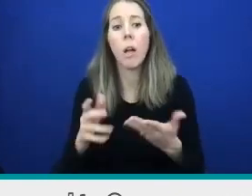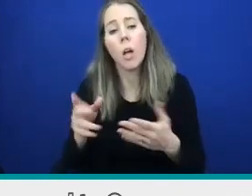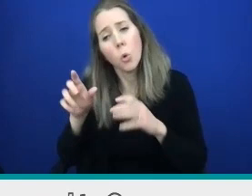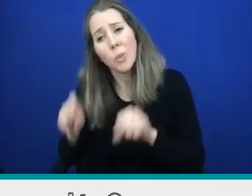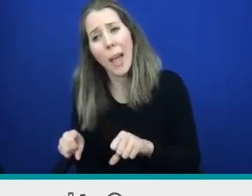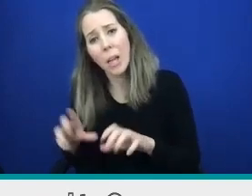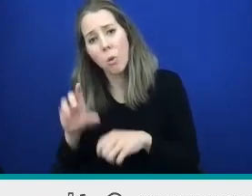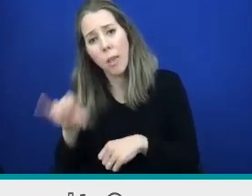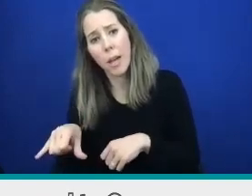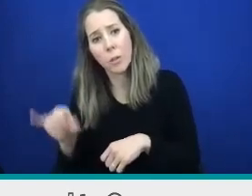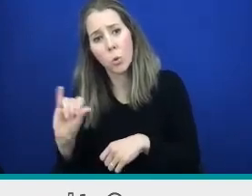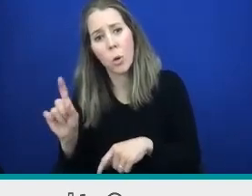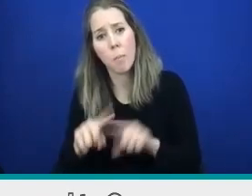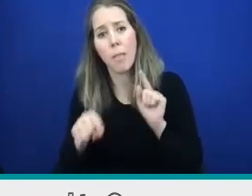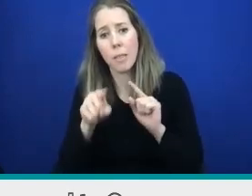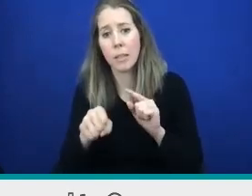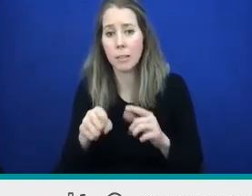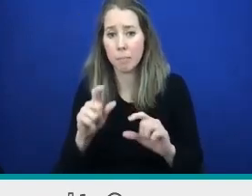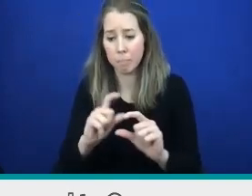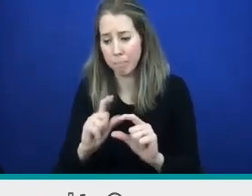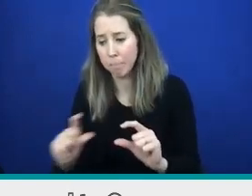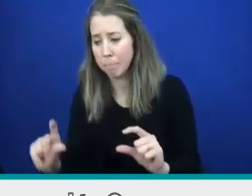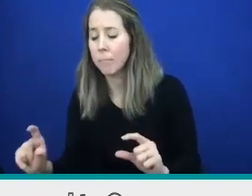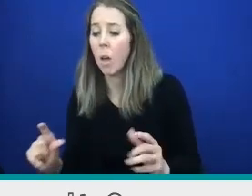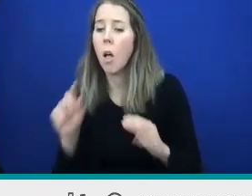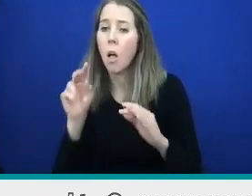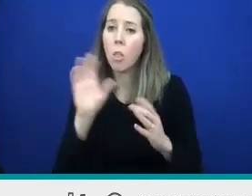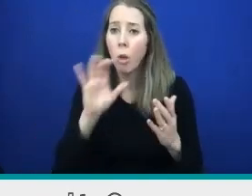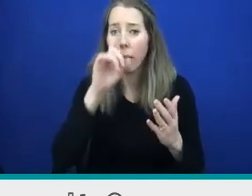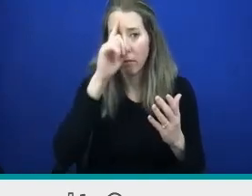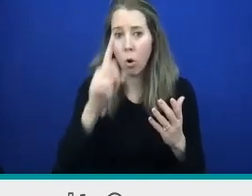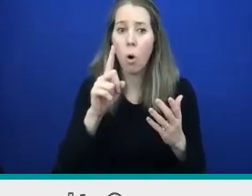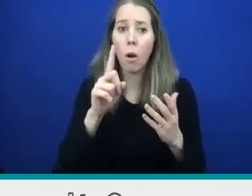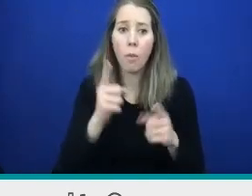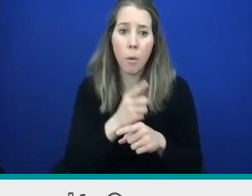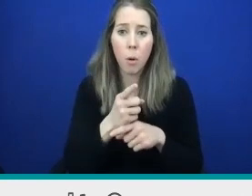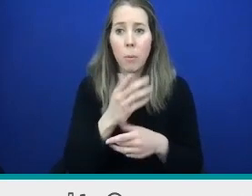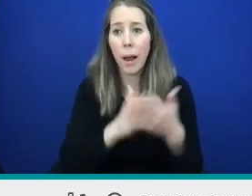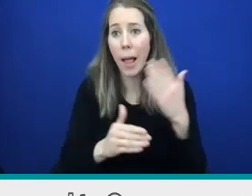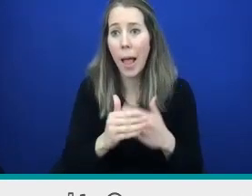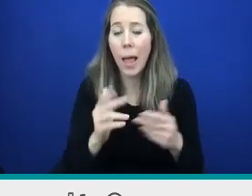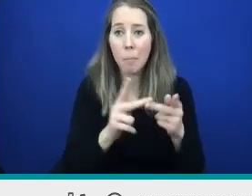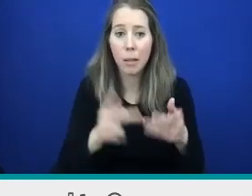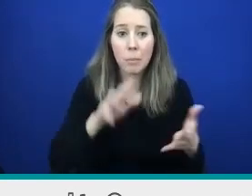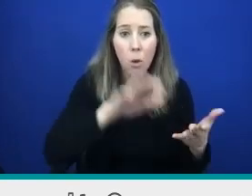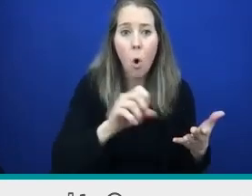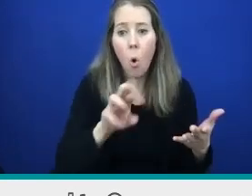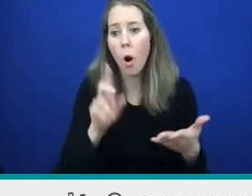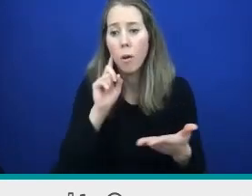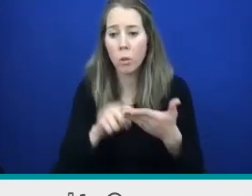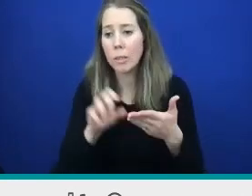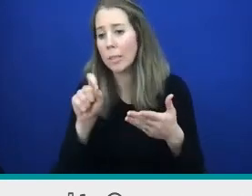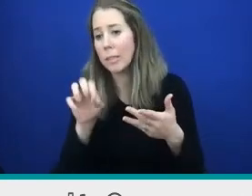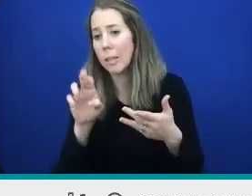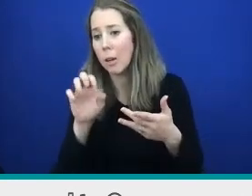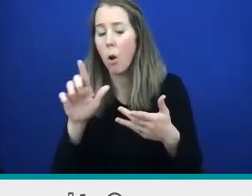well. But this is a way to be able to say, hey, look for the appropriate hand placement, or look for any sterile breaks specifically. So when you